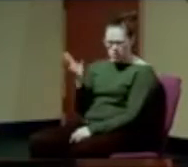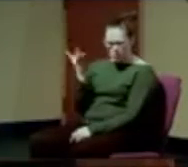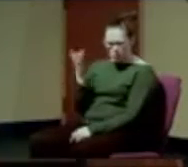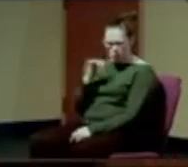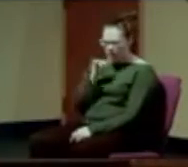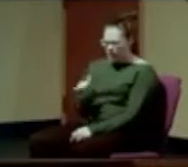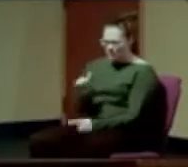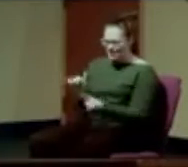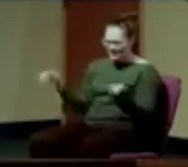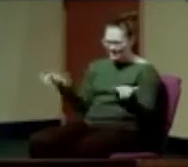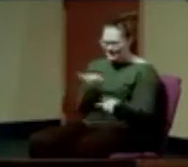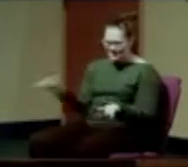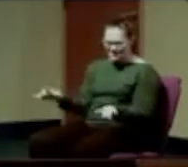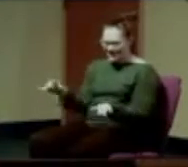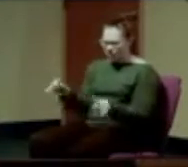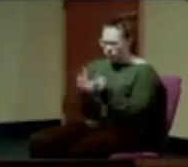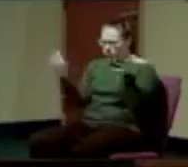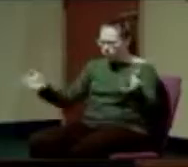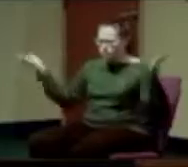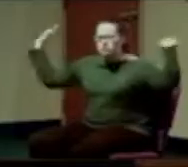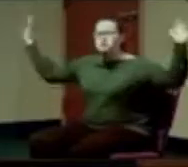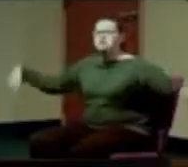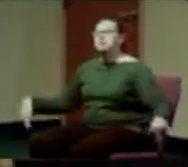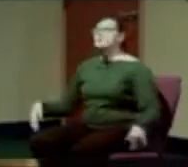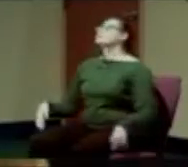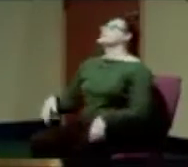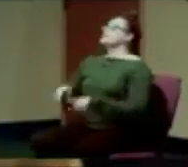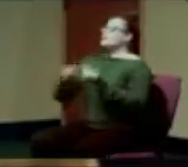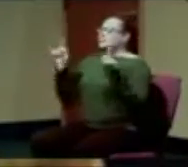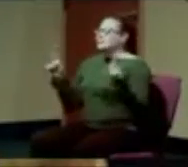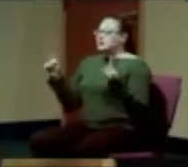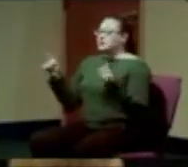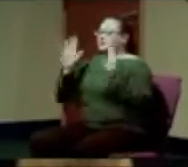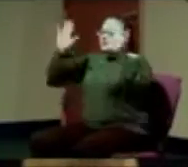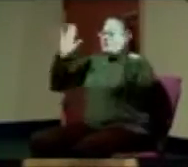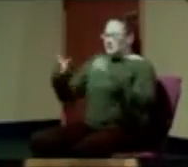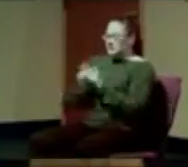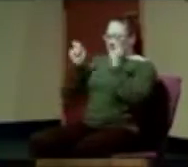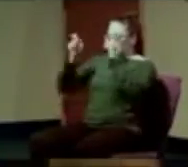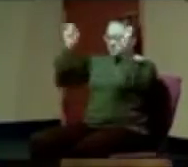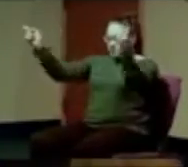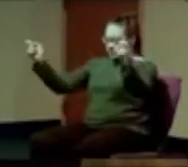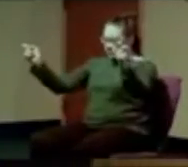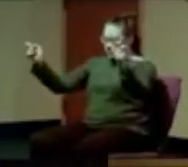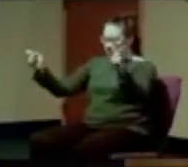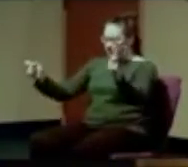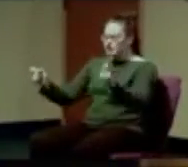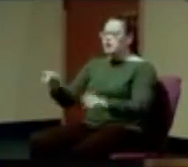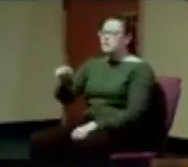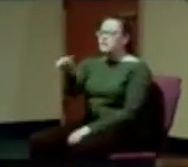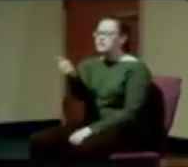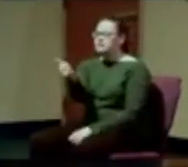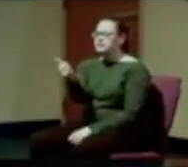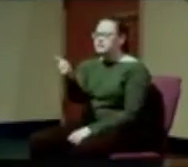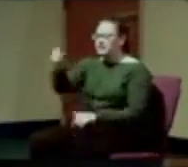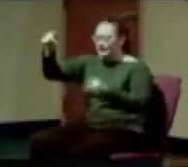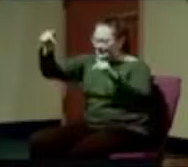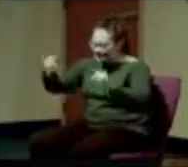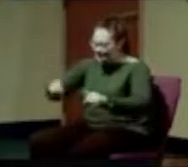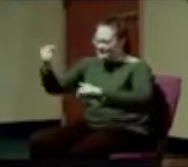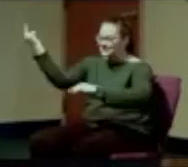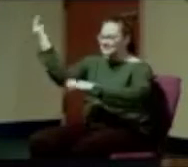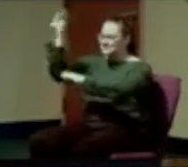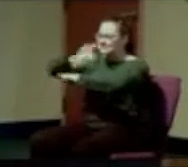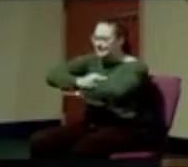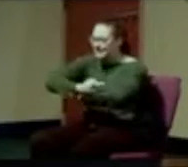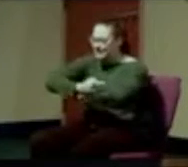But this is a great celebration for them. And in the process of that celebration, on the 10th, on this day that we're looking